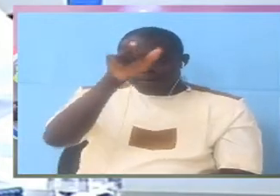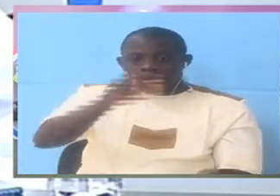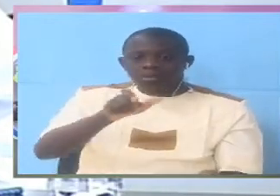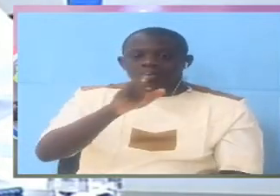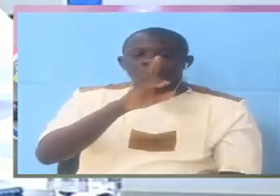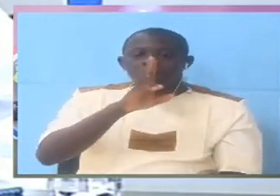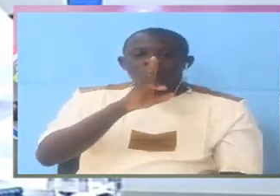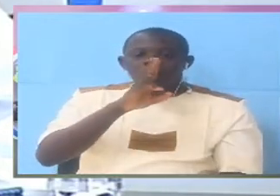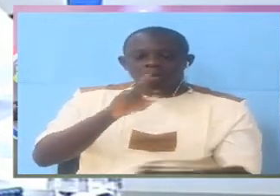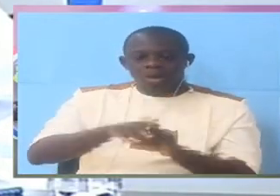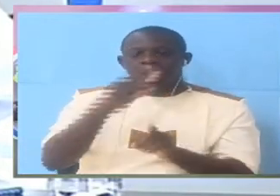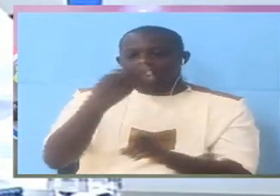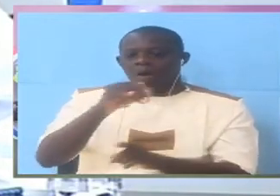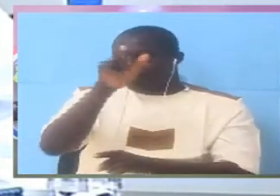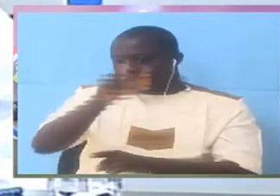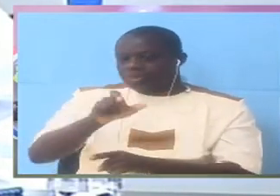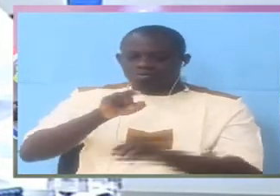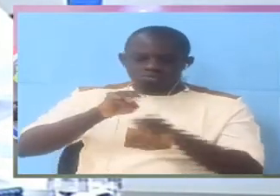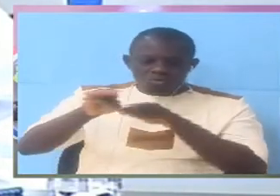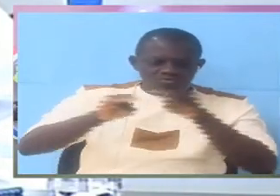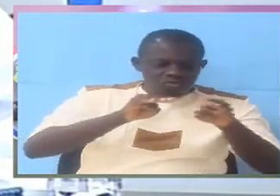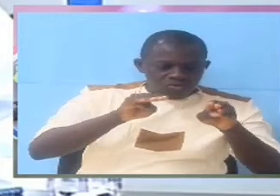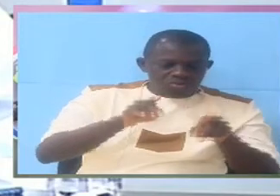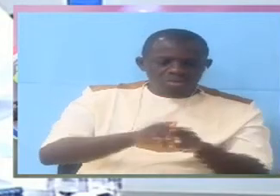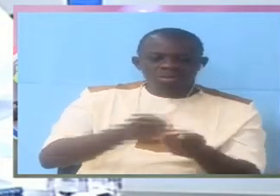How he moves, where he goes to.